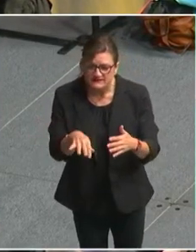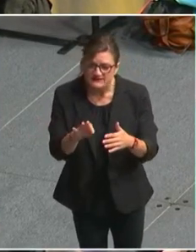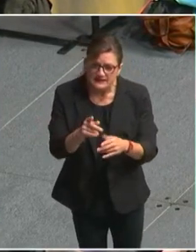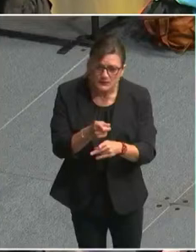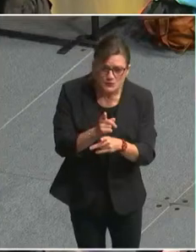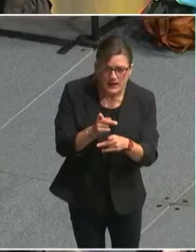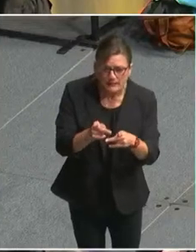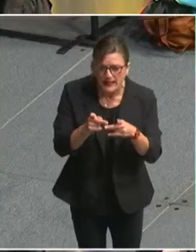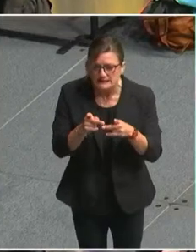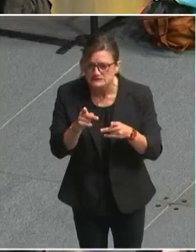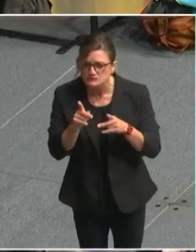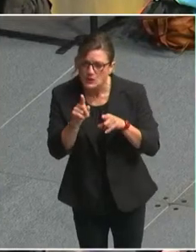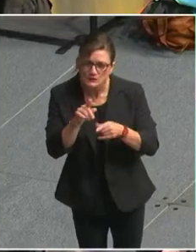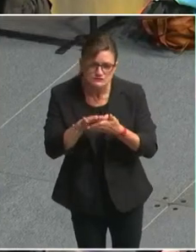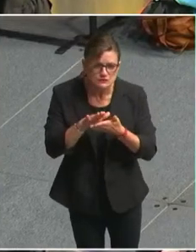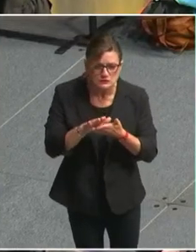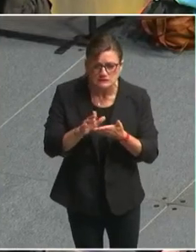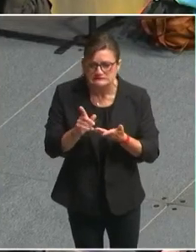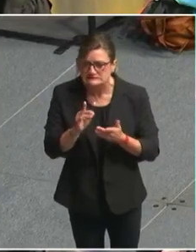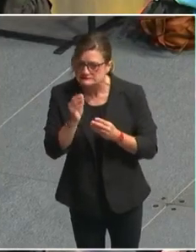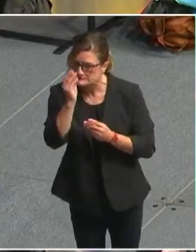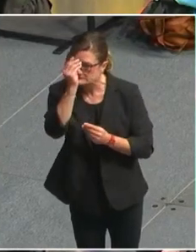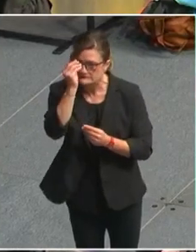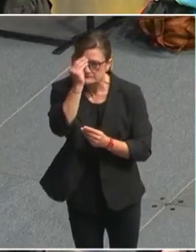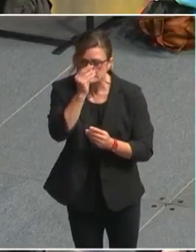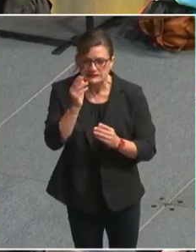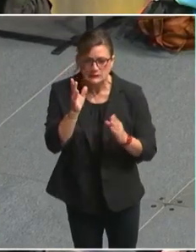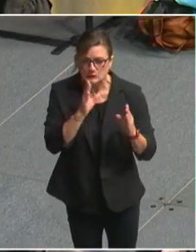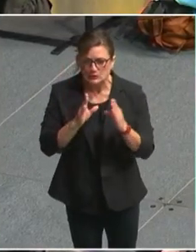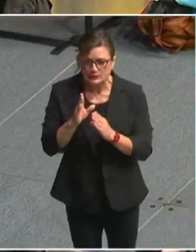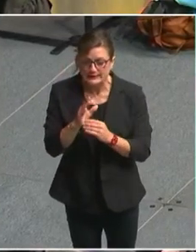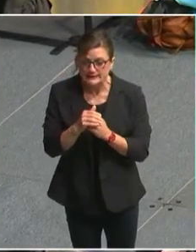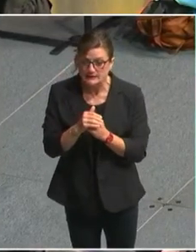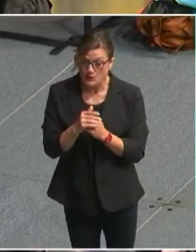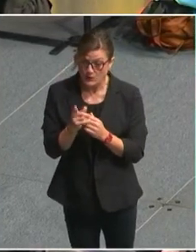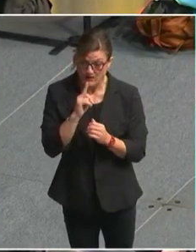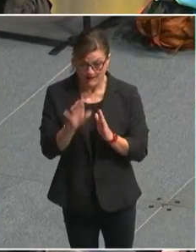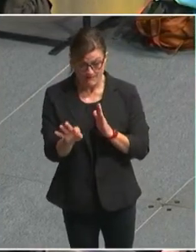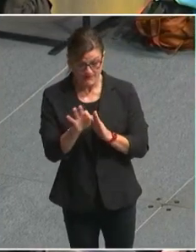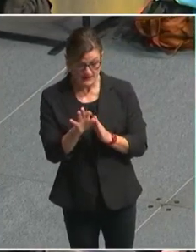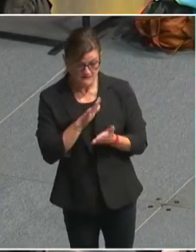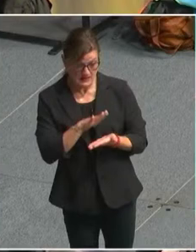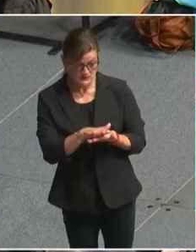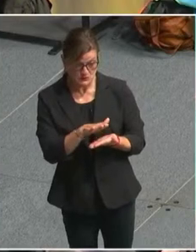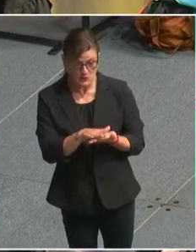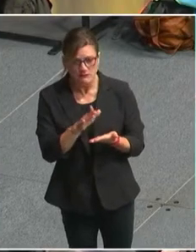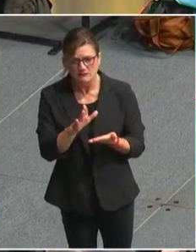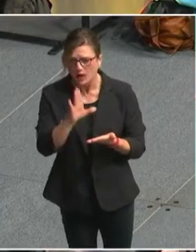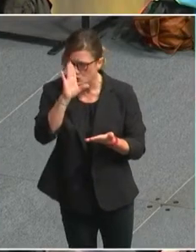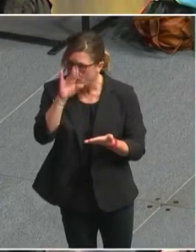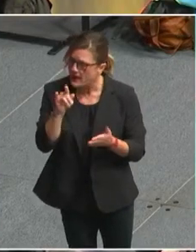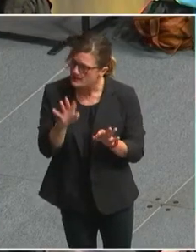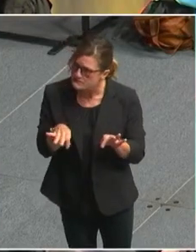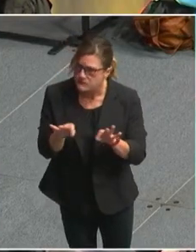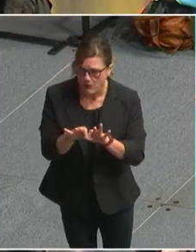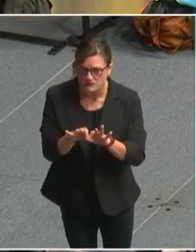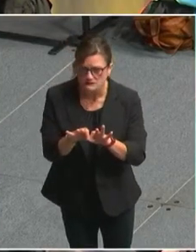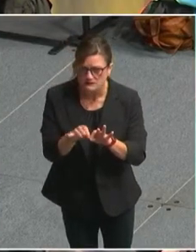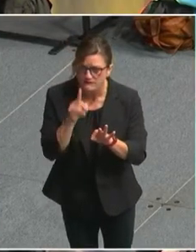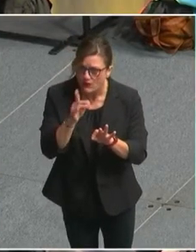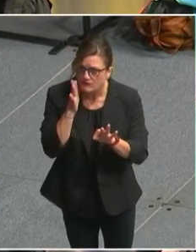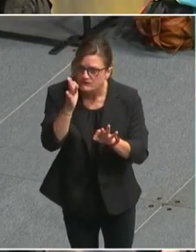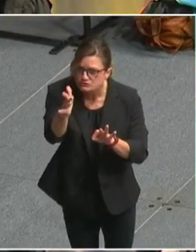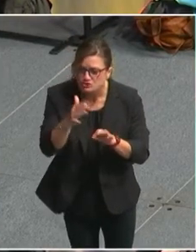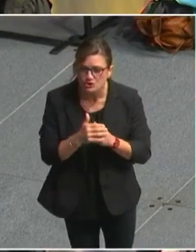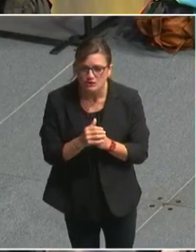so. I knew where I landed would be key in shaping my future, and now I see